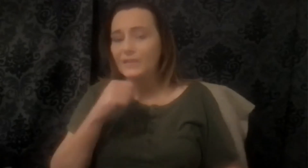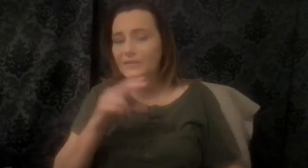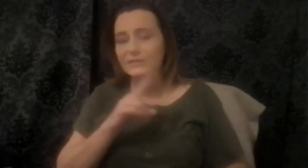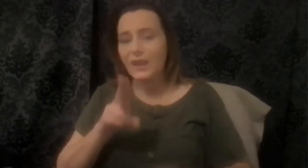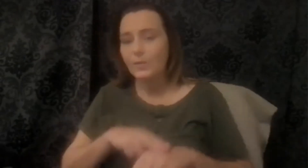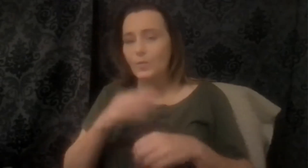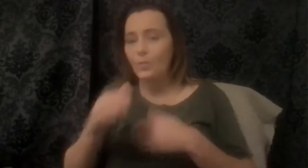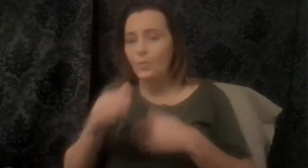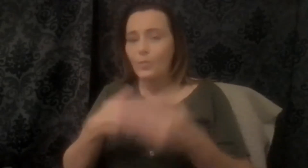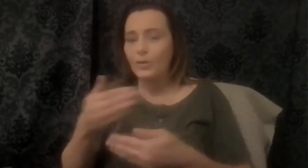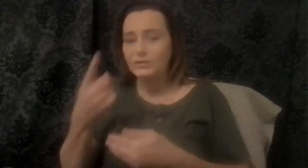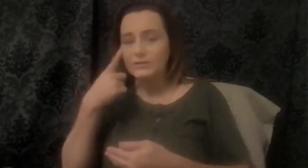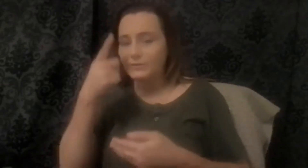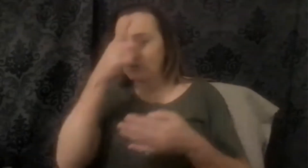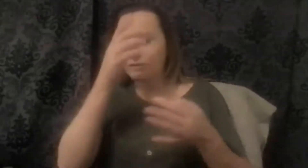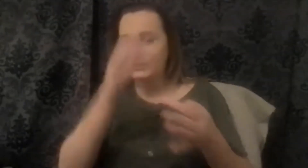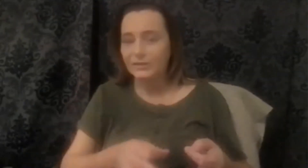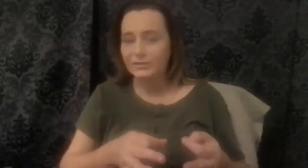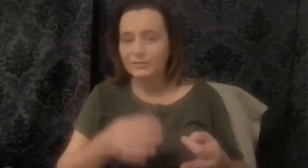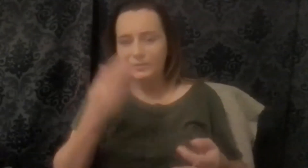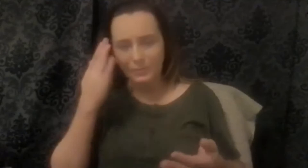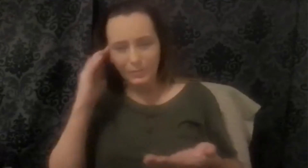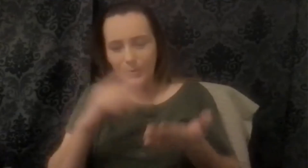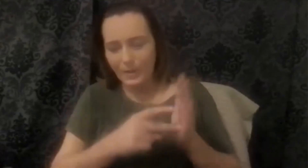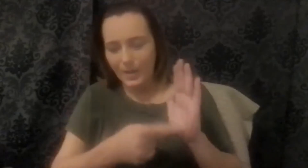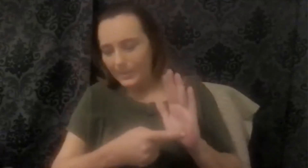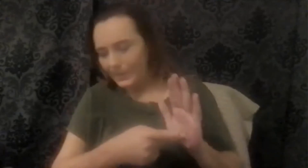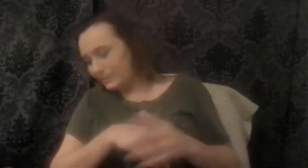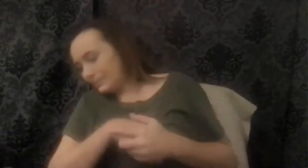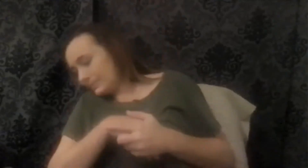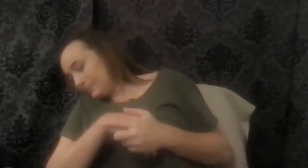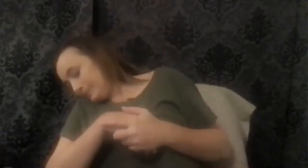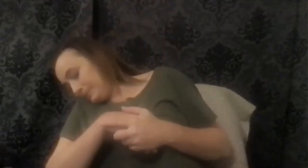process for decisions. Do you know what I mean? This.